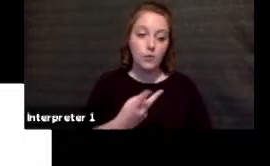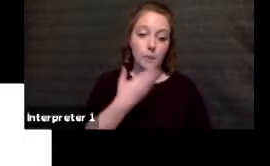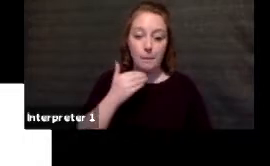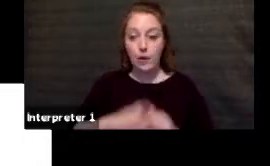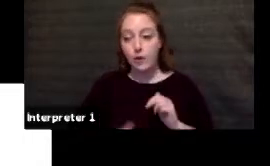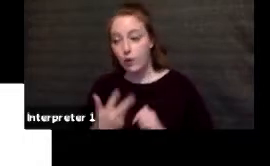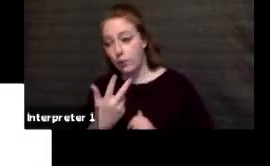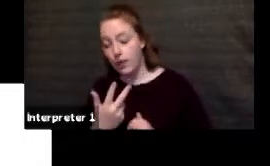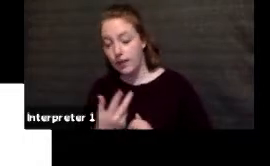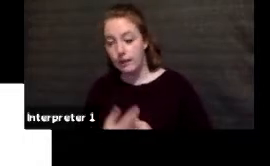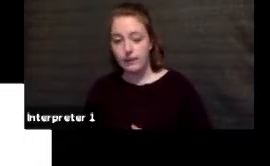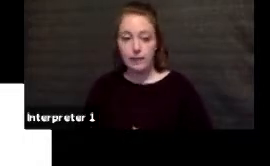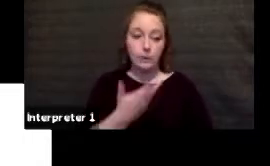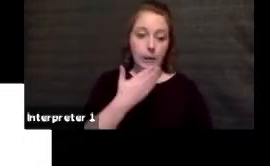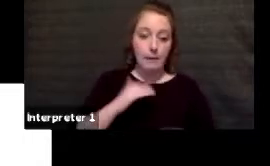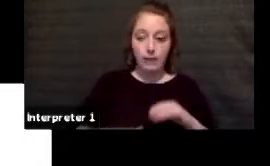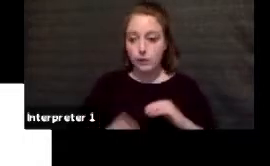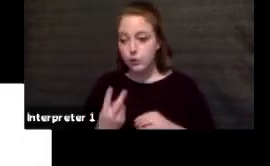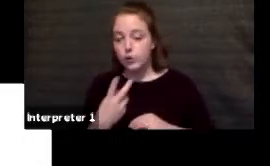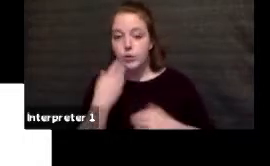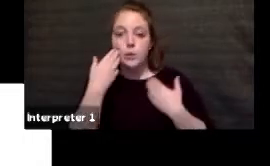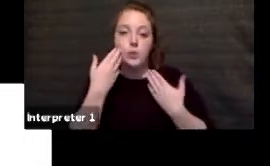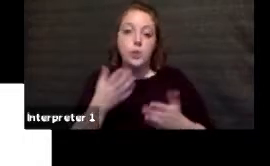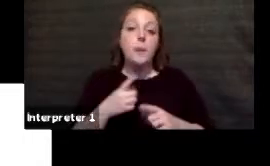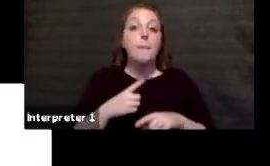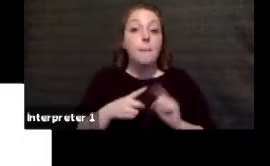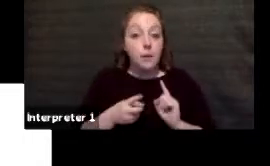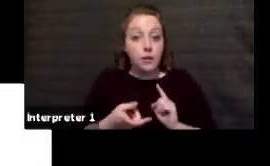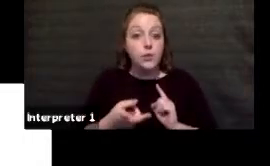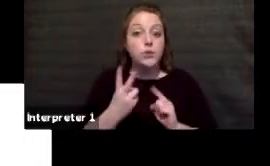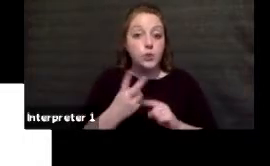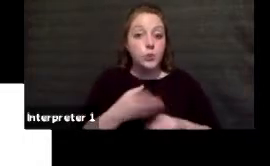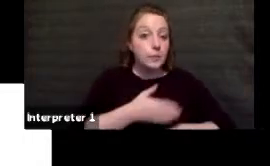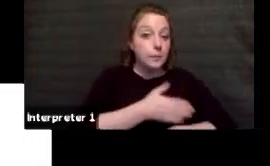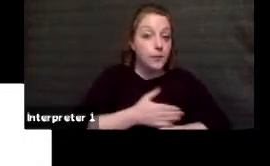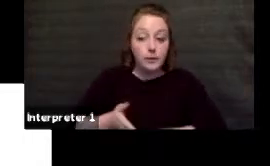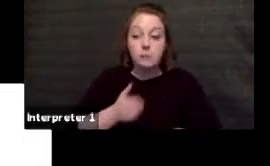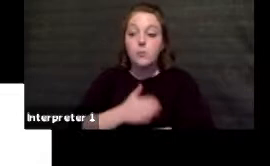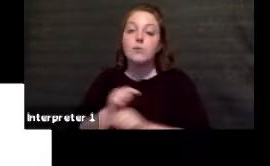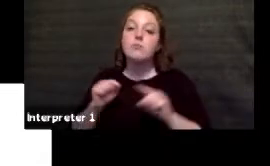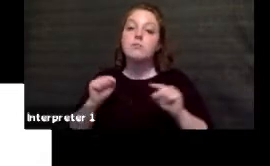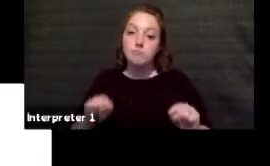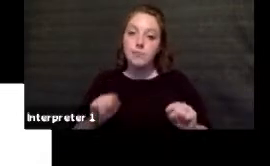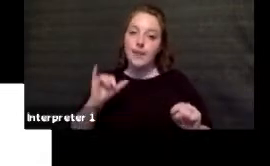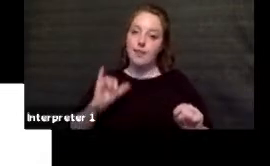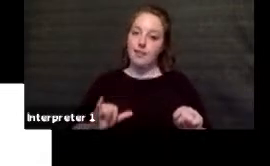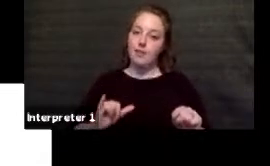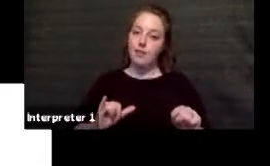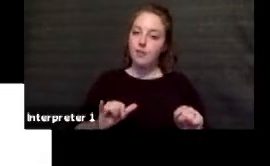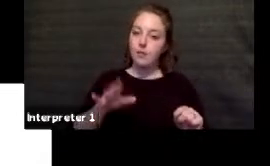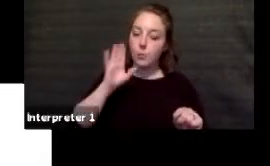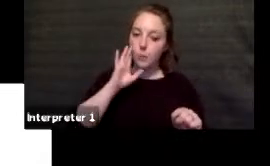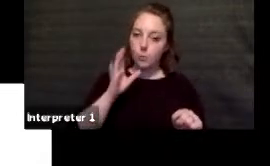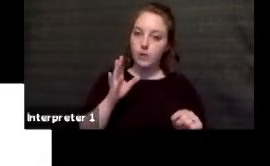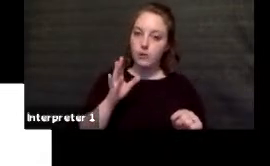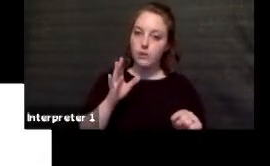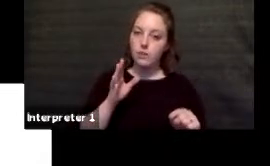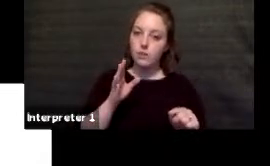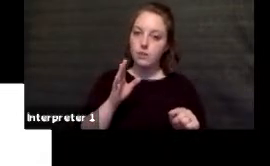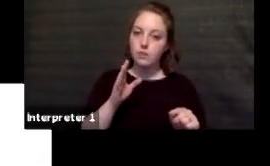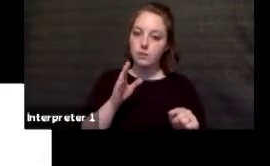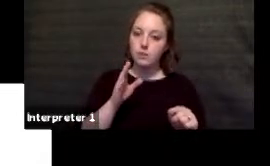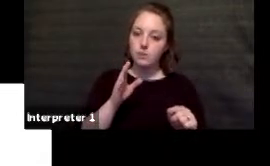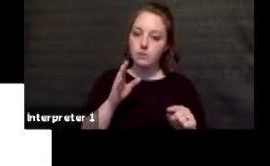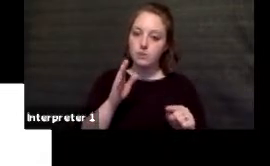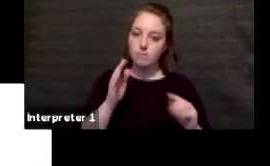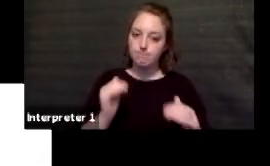or not better, but I'd say two, um, improved facilities would certainly, um, facilitate the kind of instruction that we're